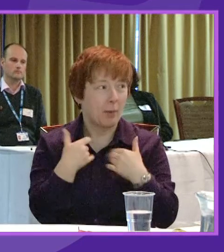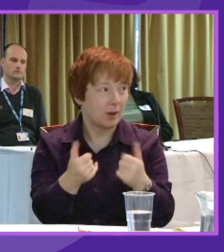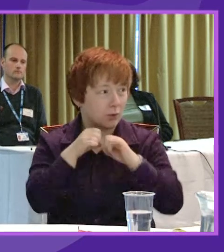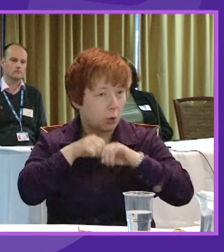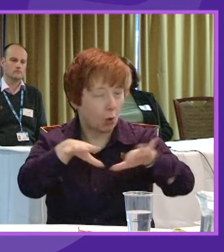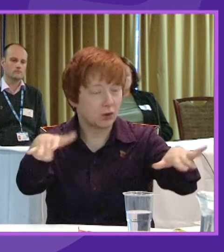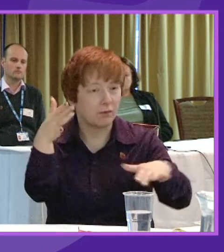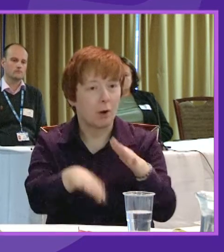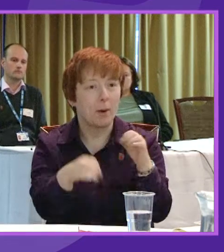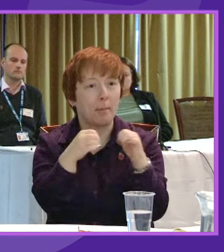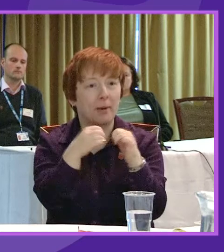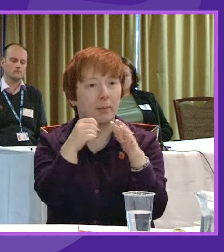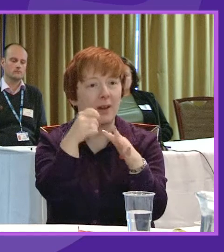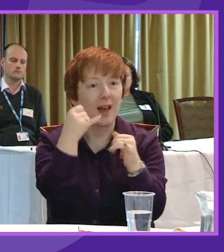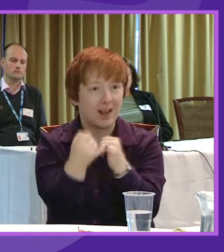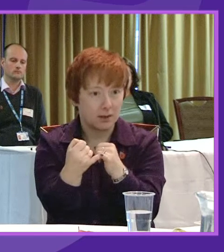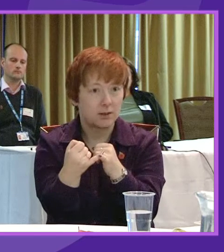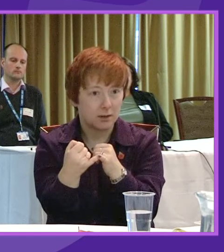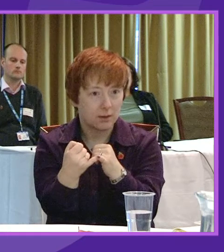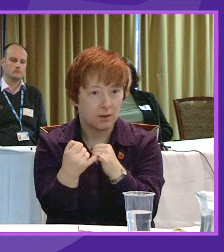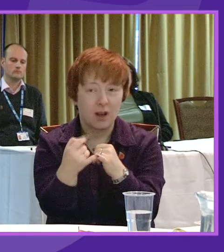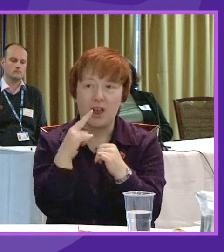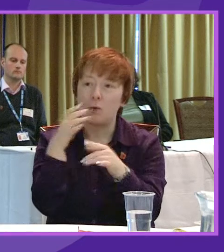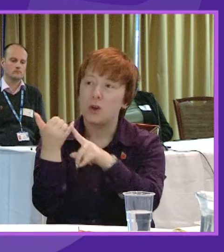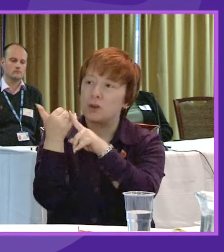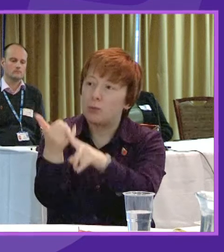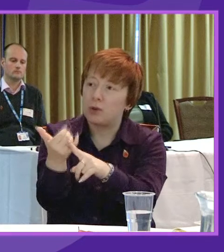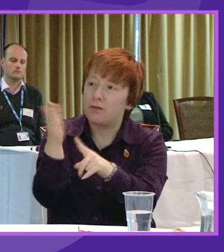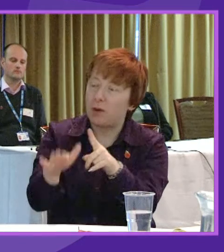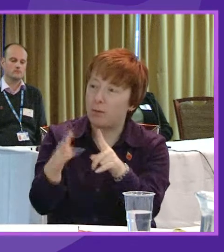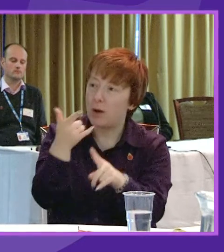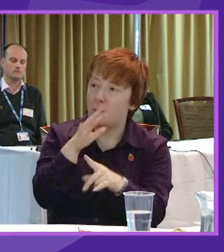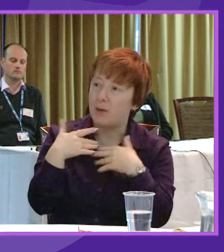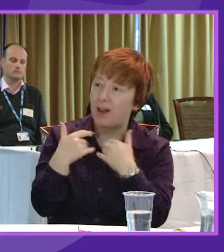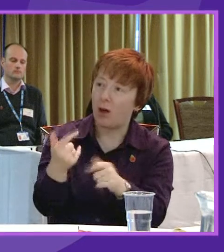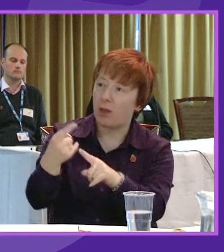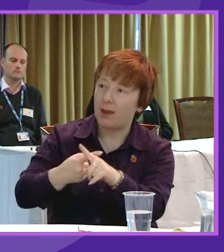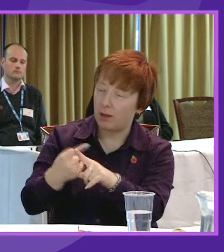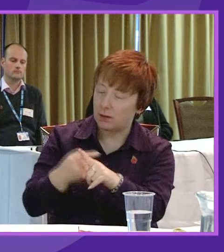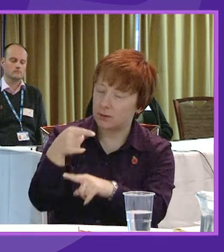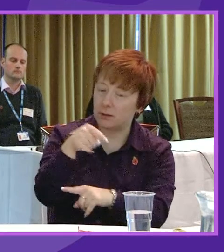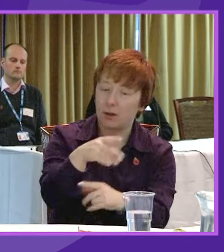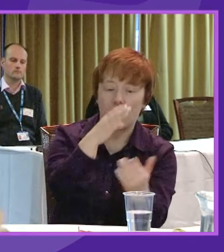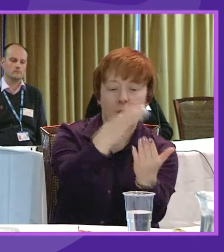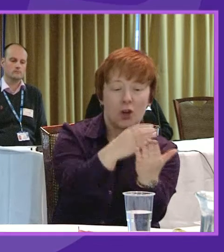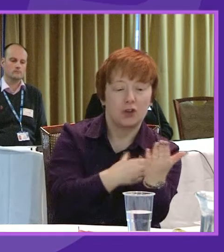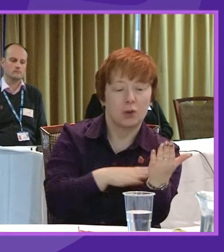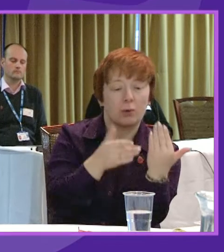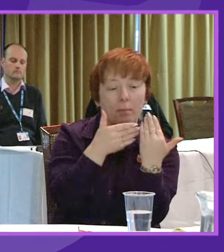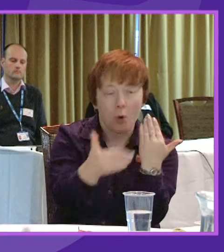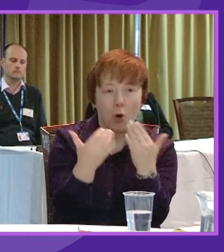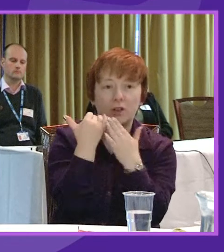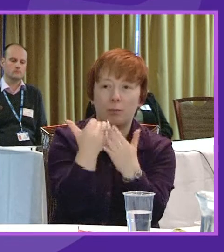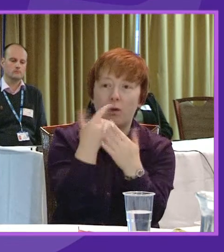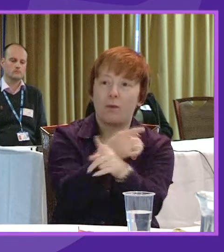the BPS at the New Savoy Conference, and that's supported by Public Health England. And the Charter calls for a greater focus on